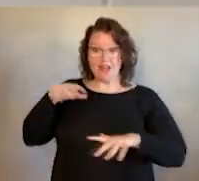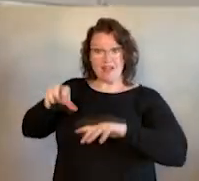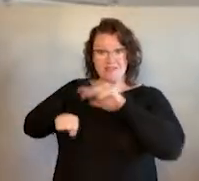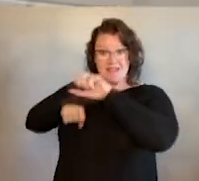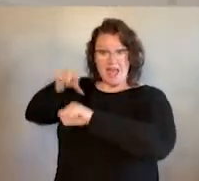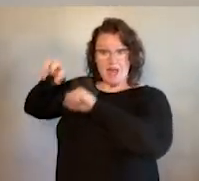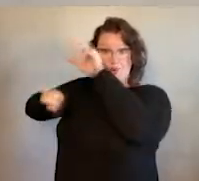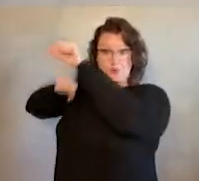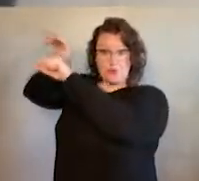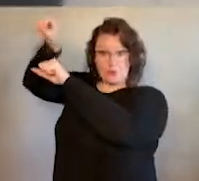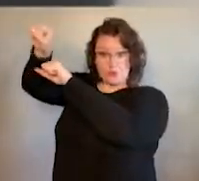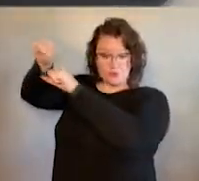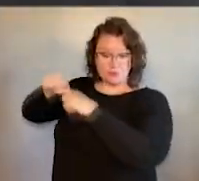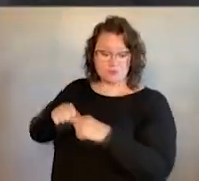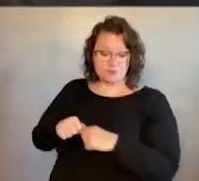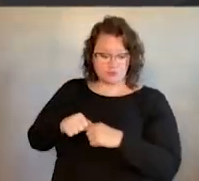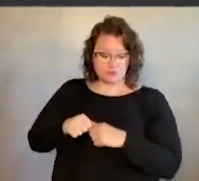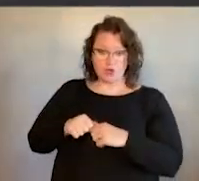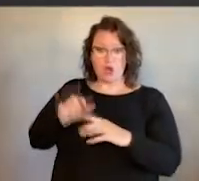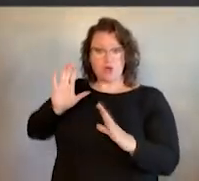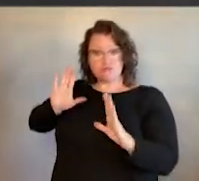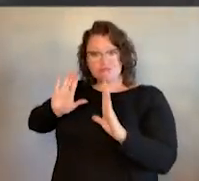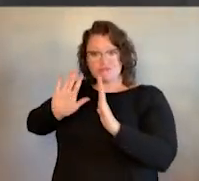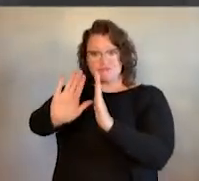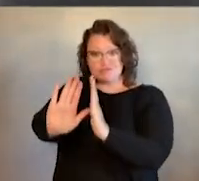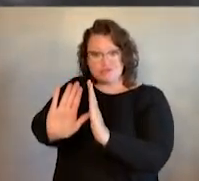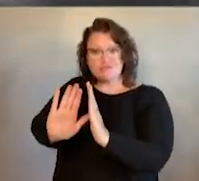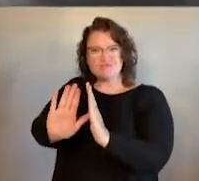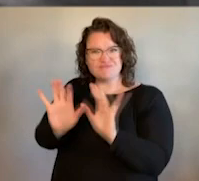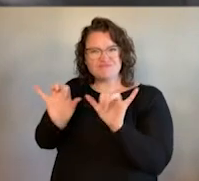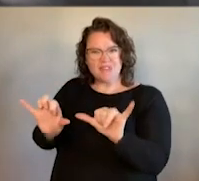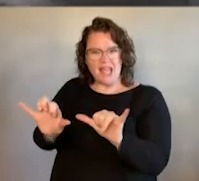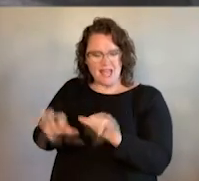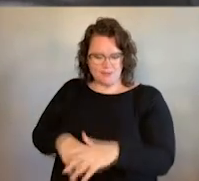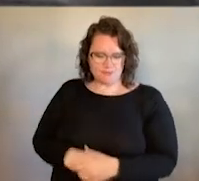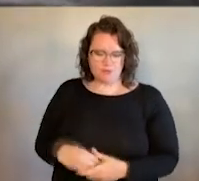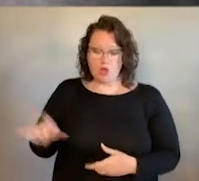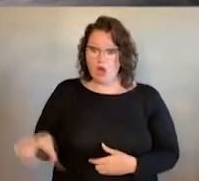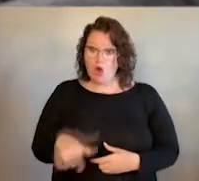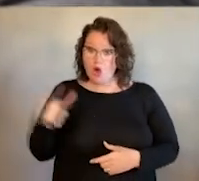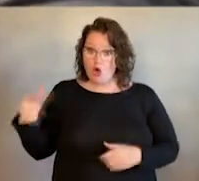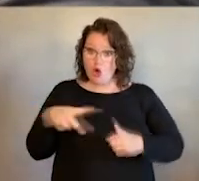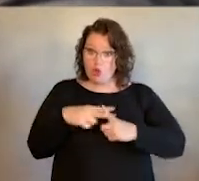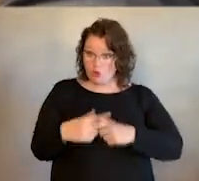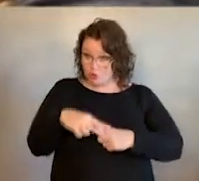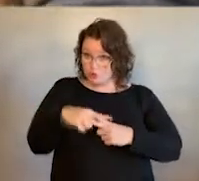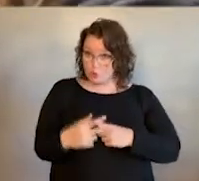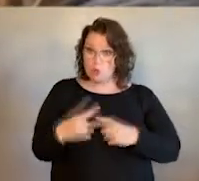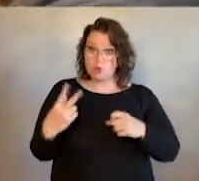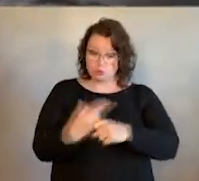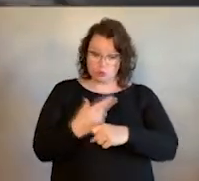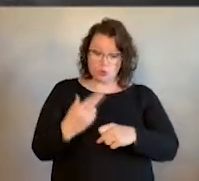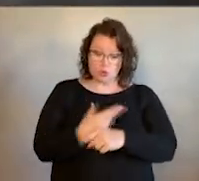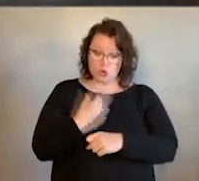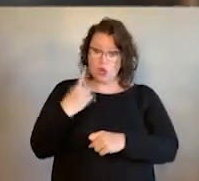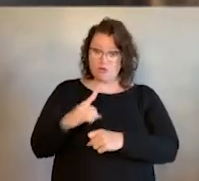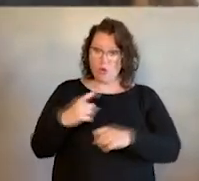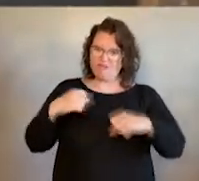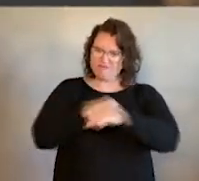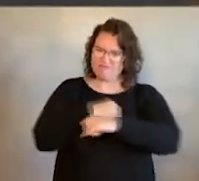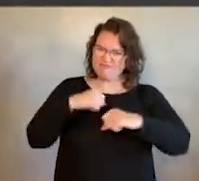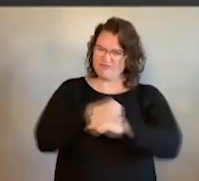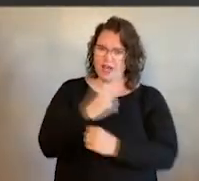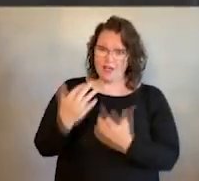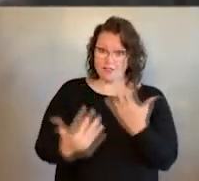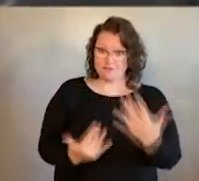here. We keep them stashed away. And we have some other tools that we use when we're fighting